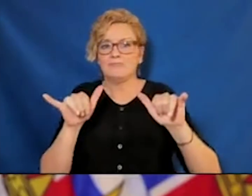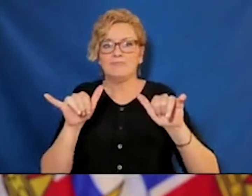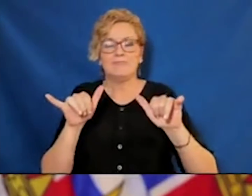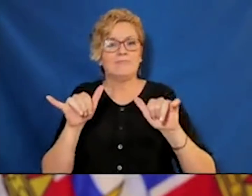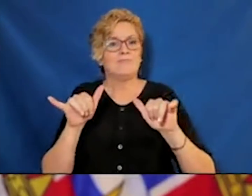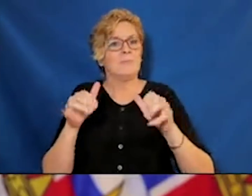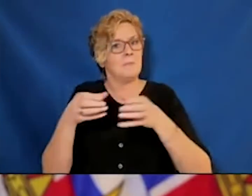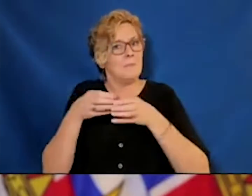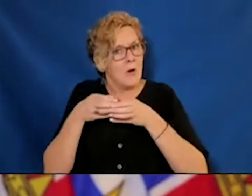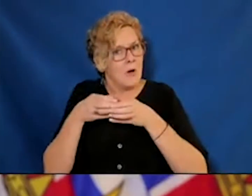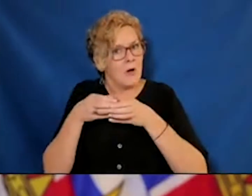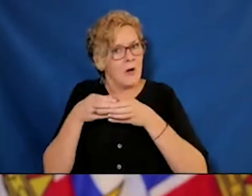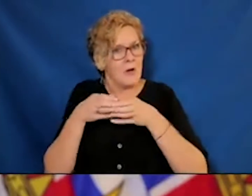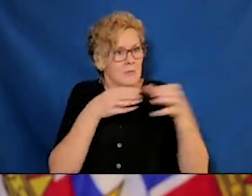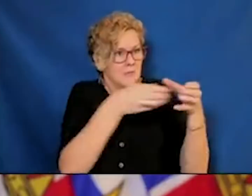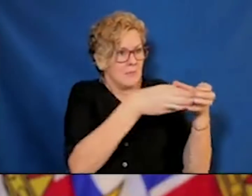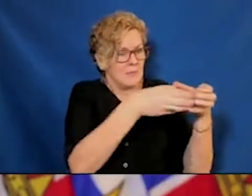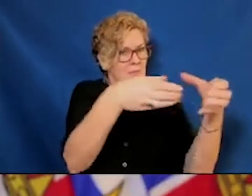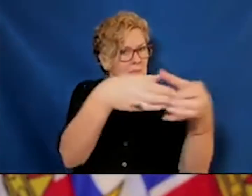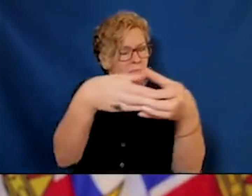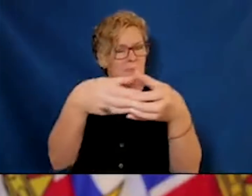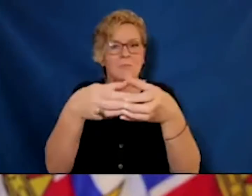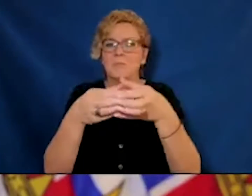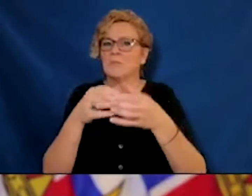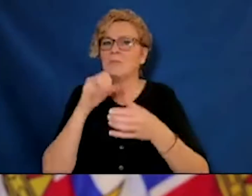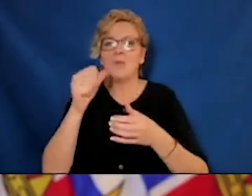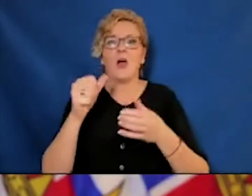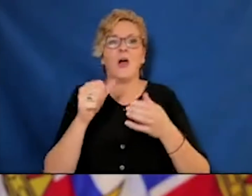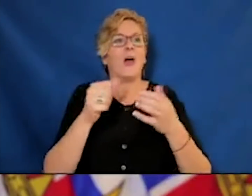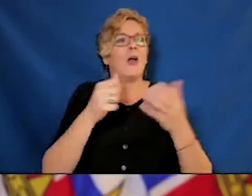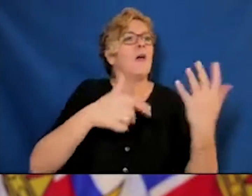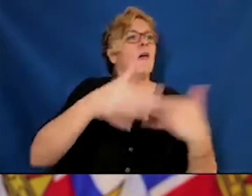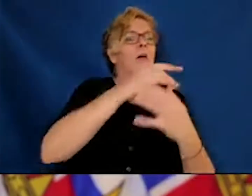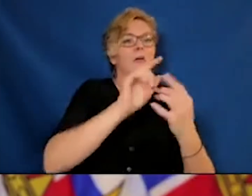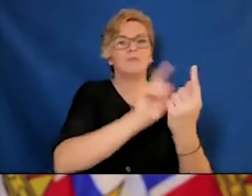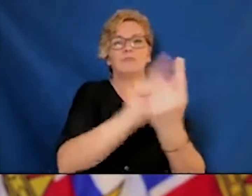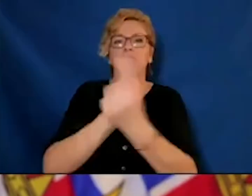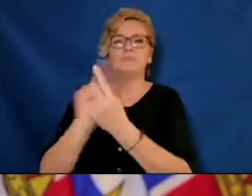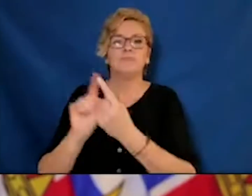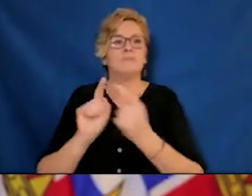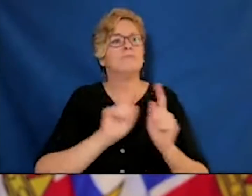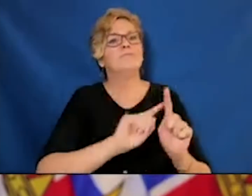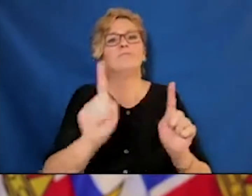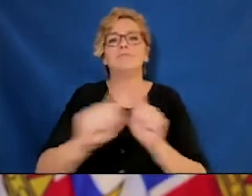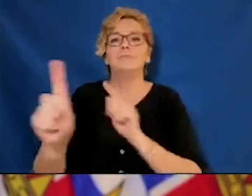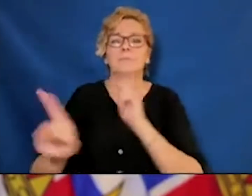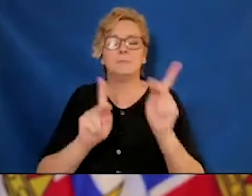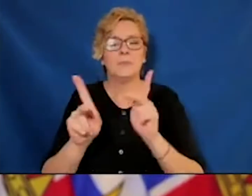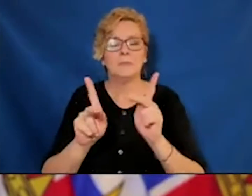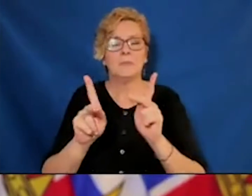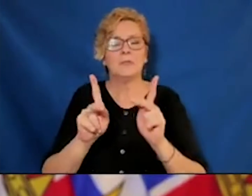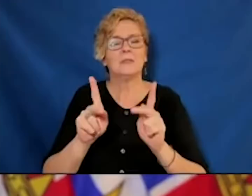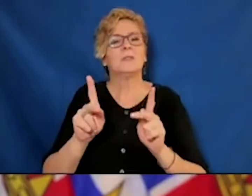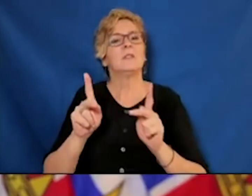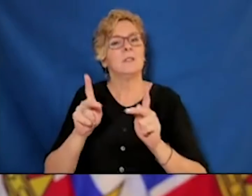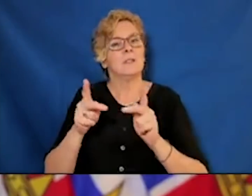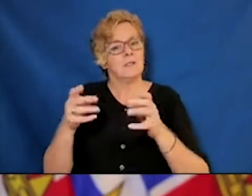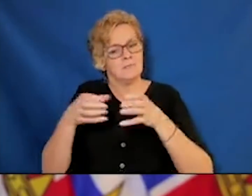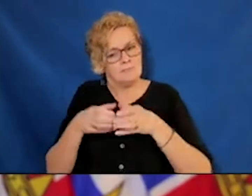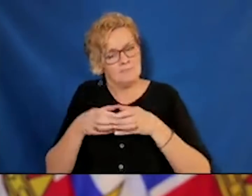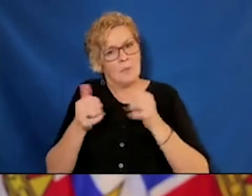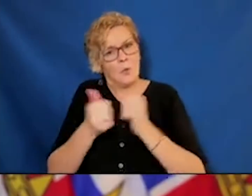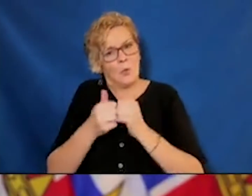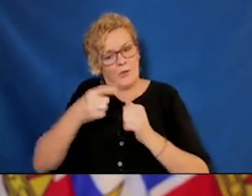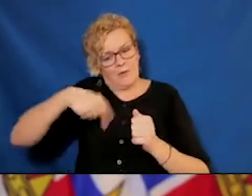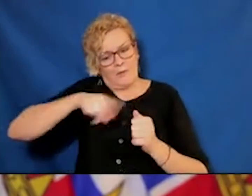no matter how much we want to ease up. These are the things that will get us through these next few months, and then we'll